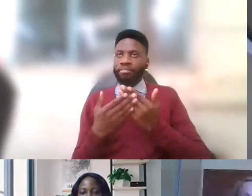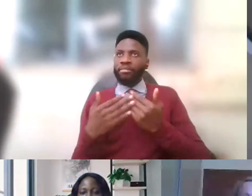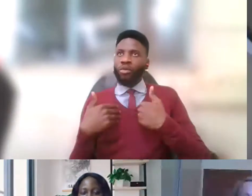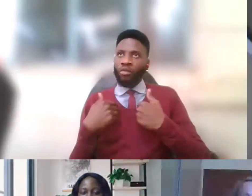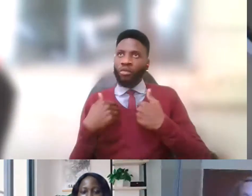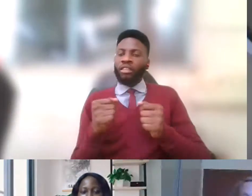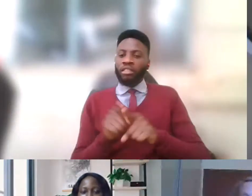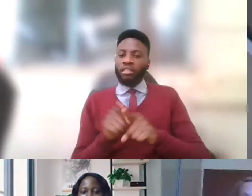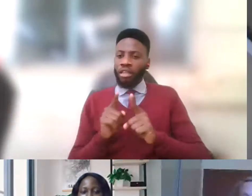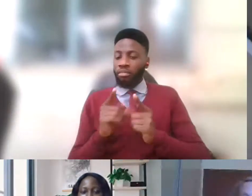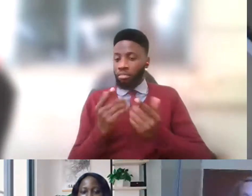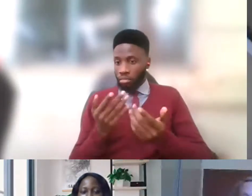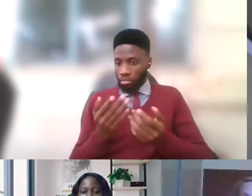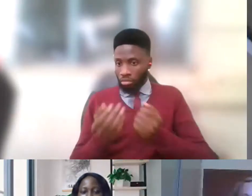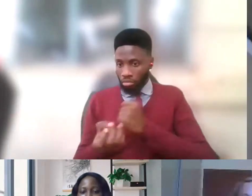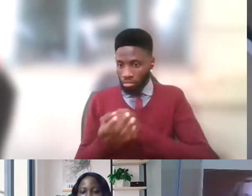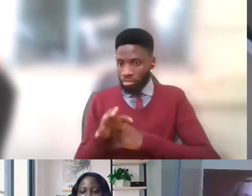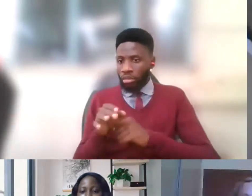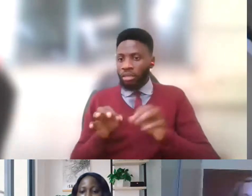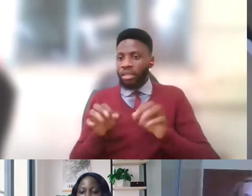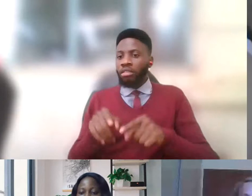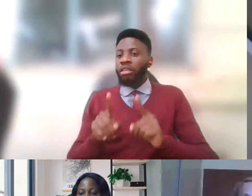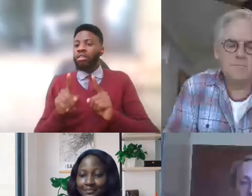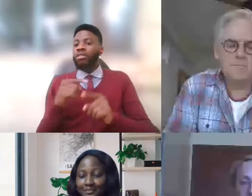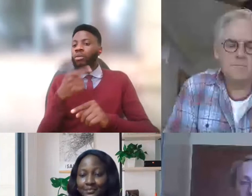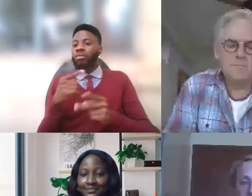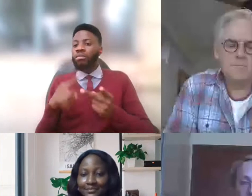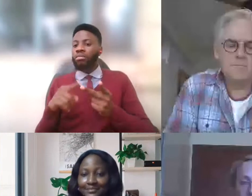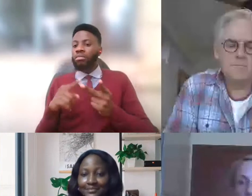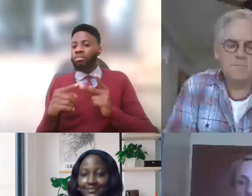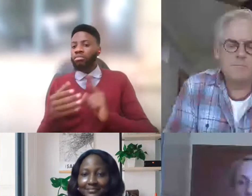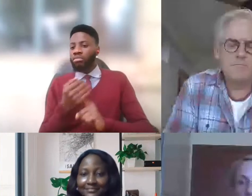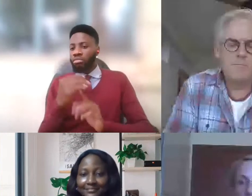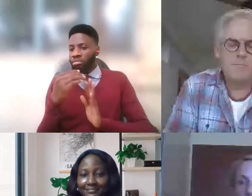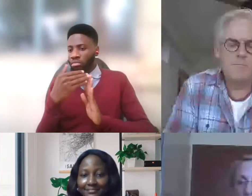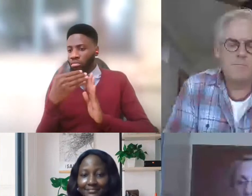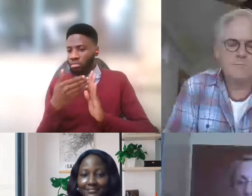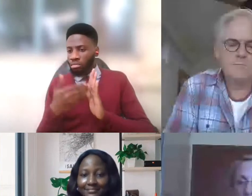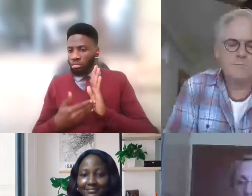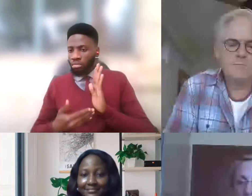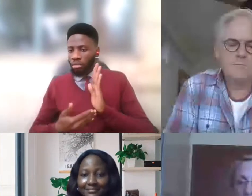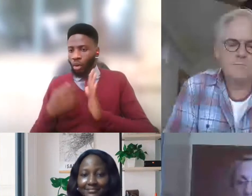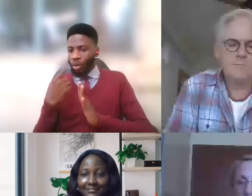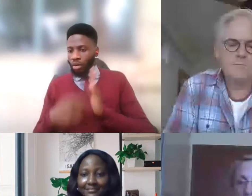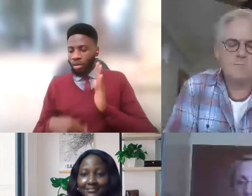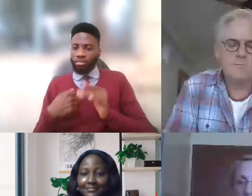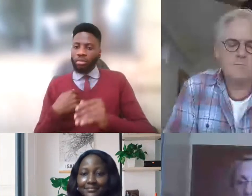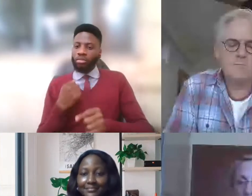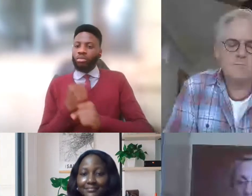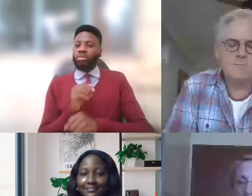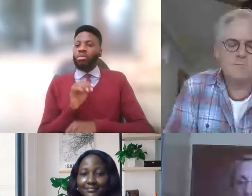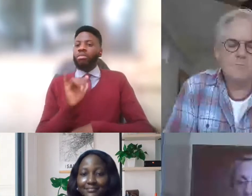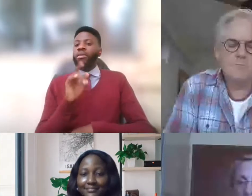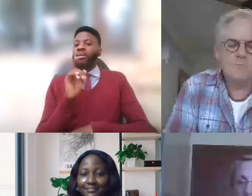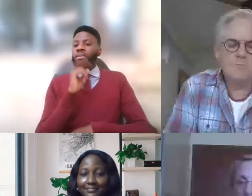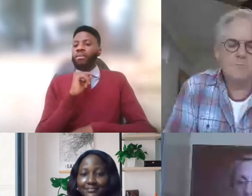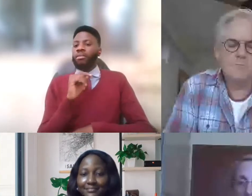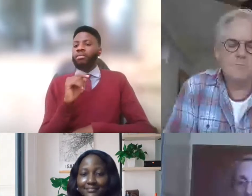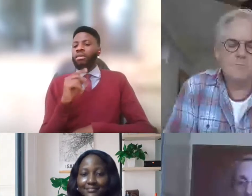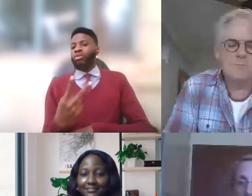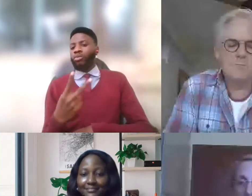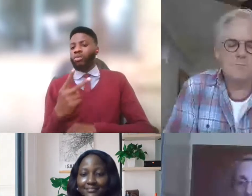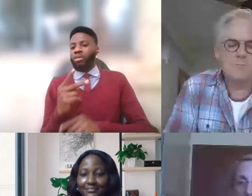time, but because I was brave, I decided to apply for the role, and I drafted a very